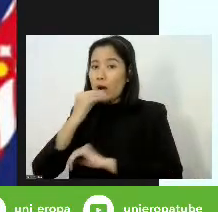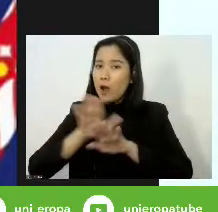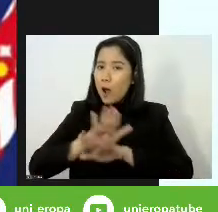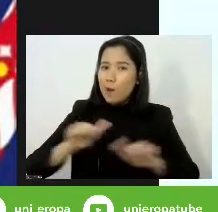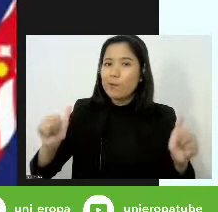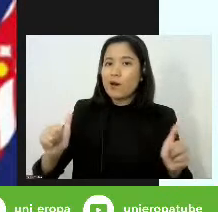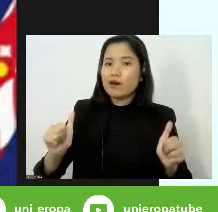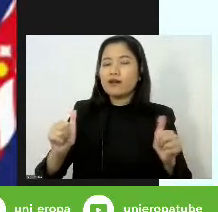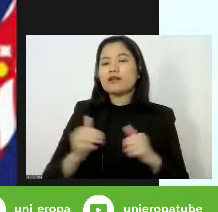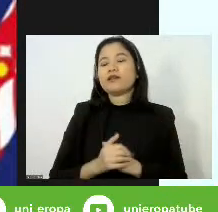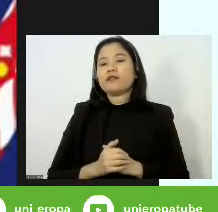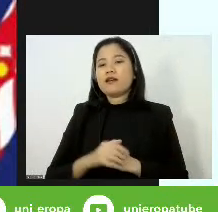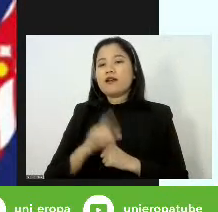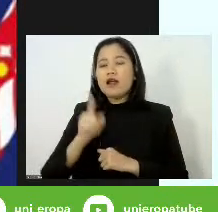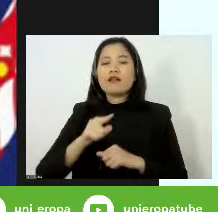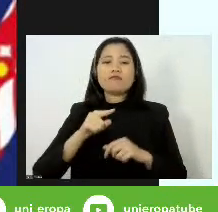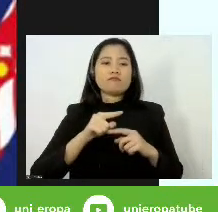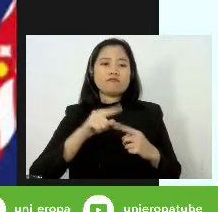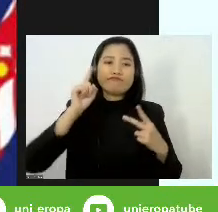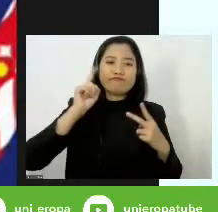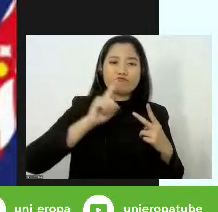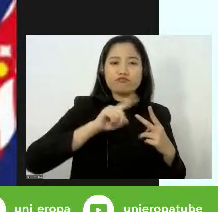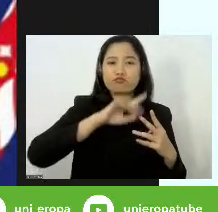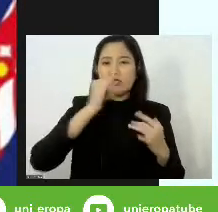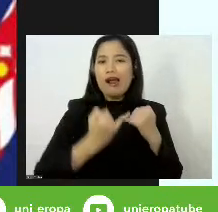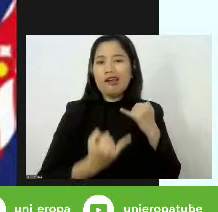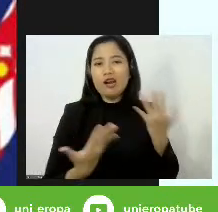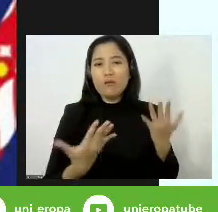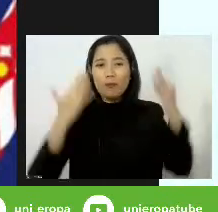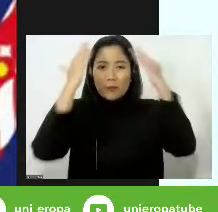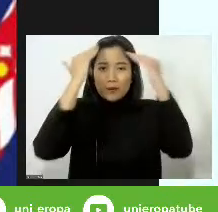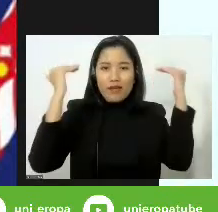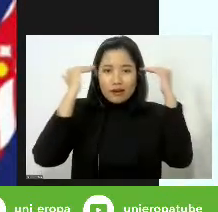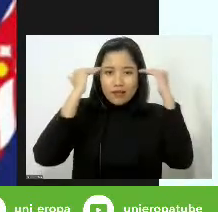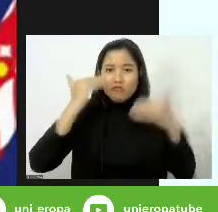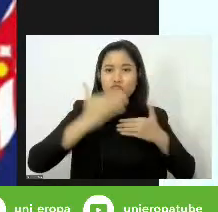with climate action STL racing-an